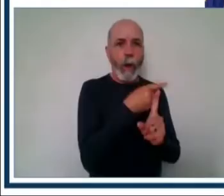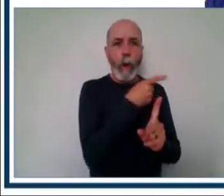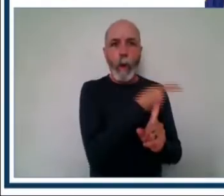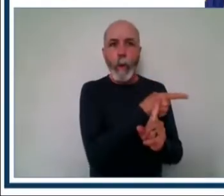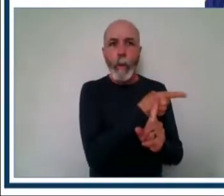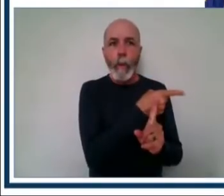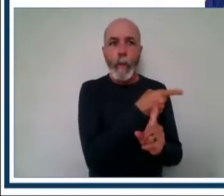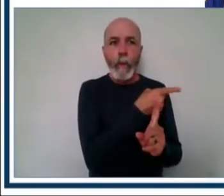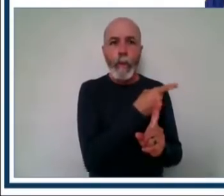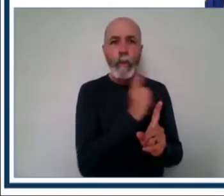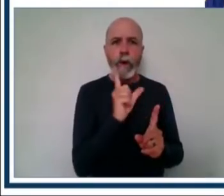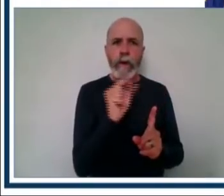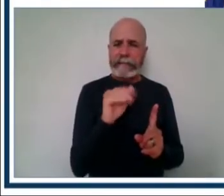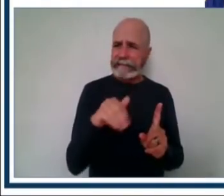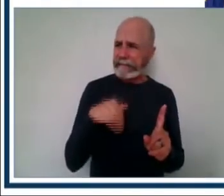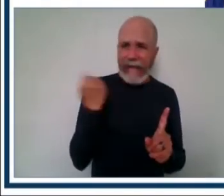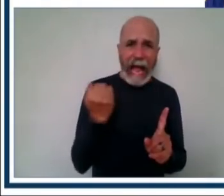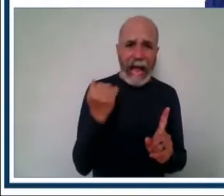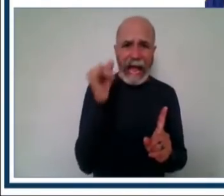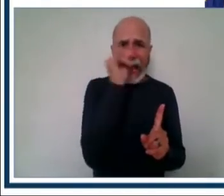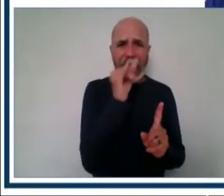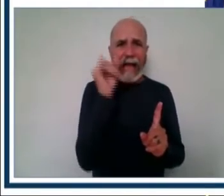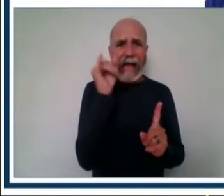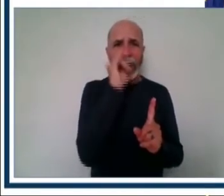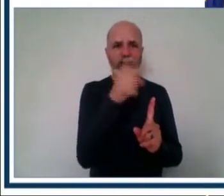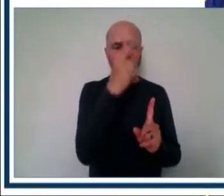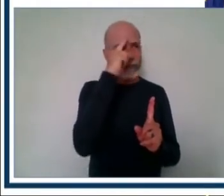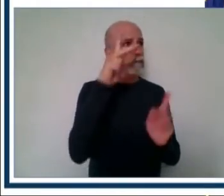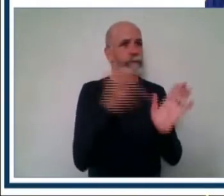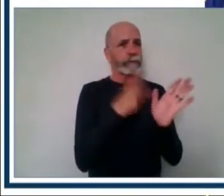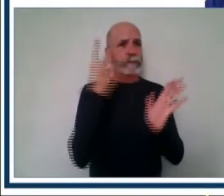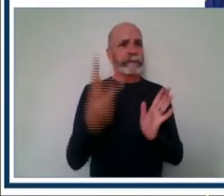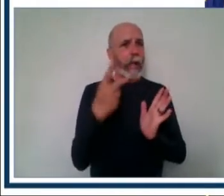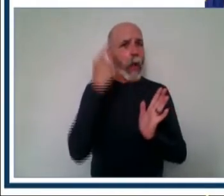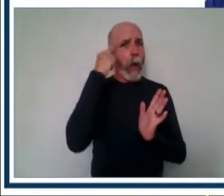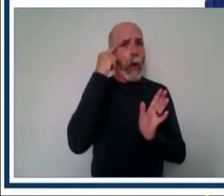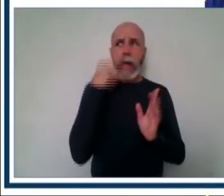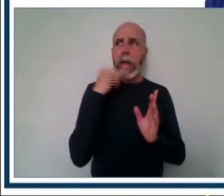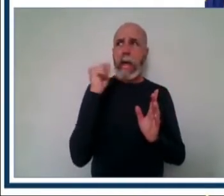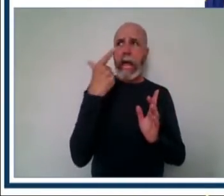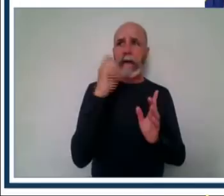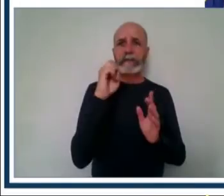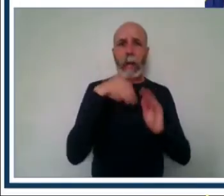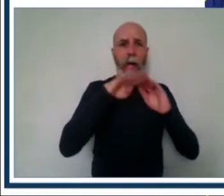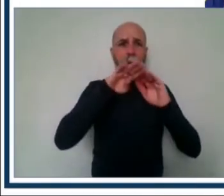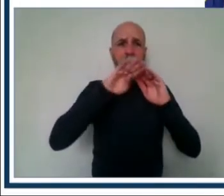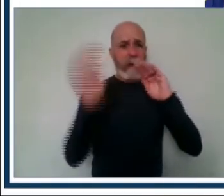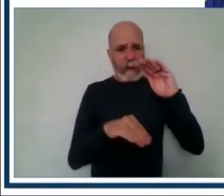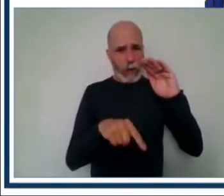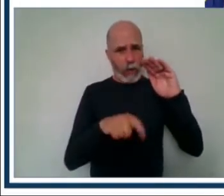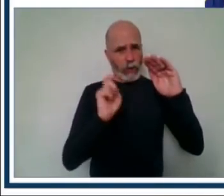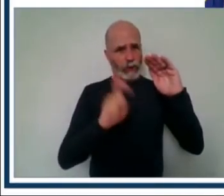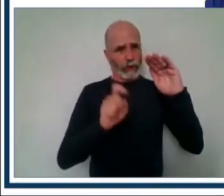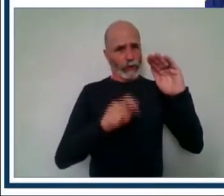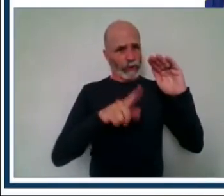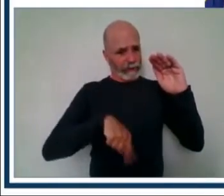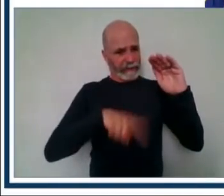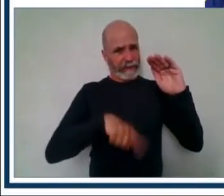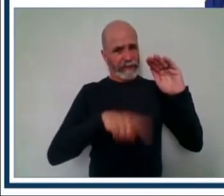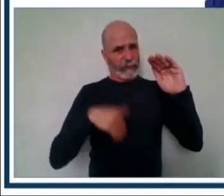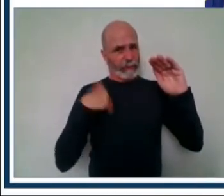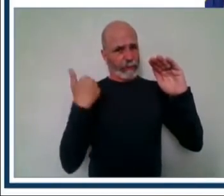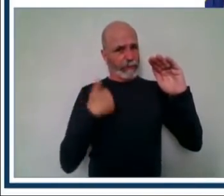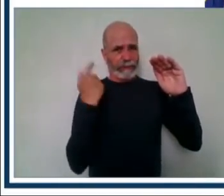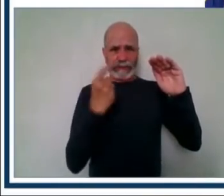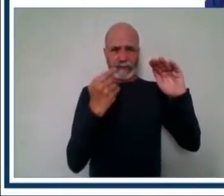we rethink our vaccine rollout to get the younger population vaccinated sooner? I know they're expected to start by the end of May,